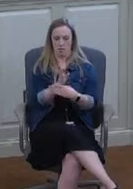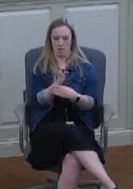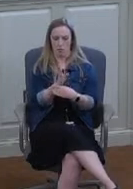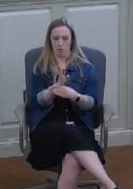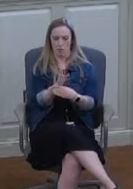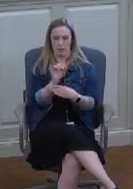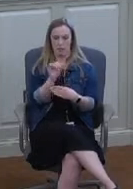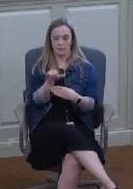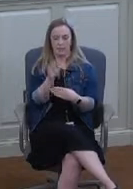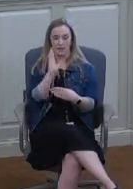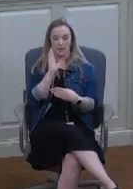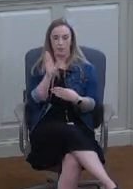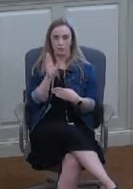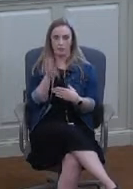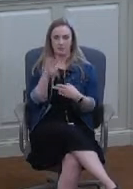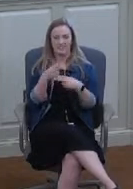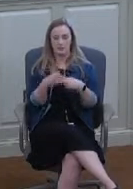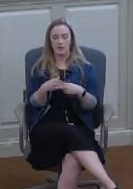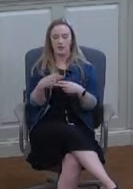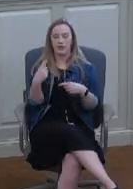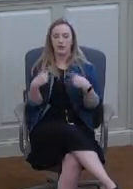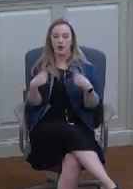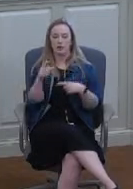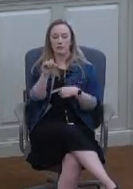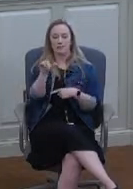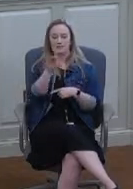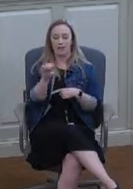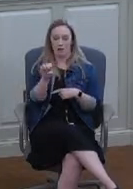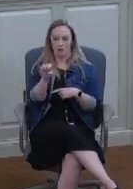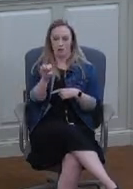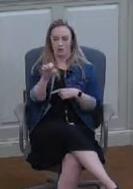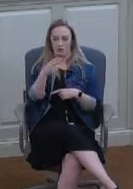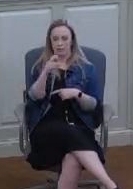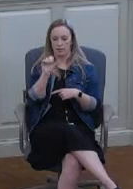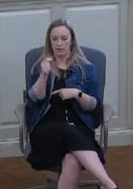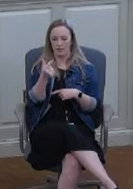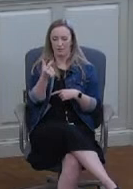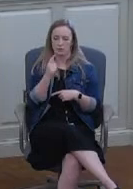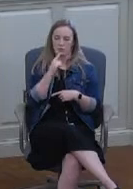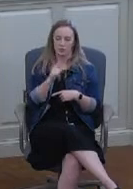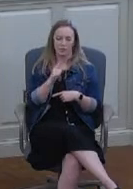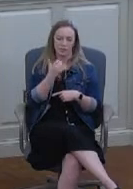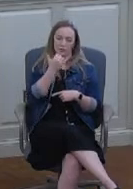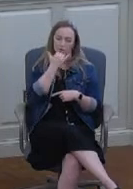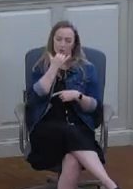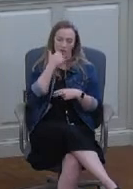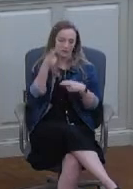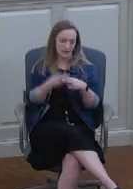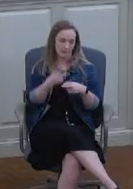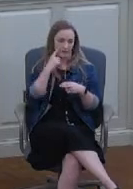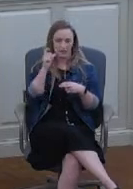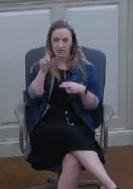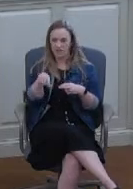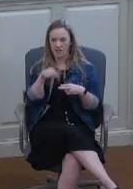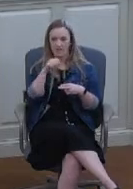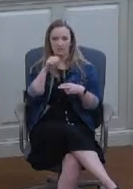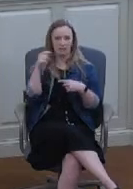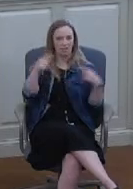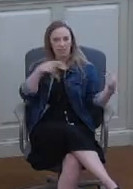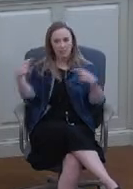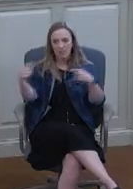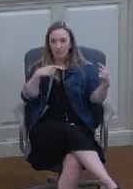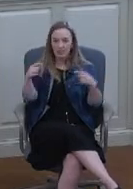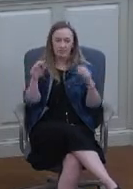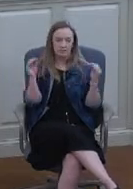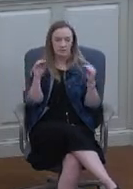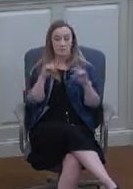called an argument-style hearing. It's unfortunate it's called that because it's not supposed to be antagonistic by any means, but how that